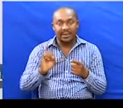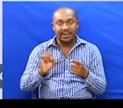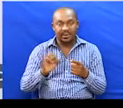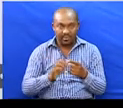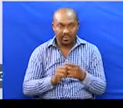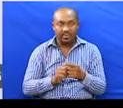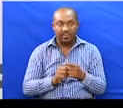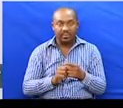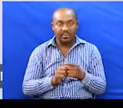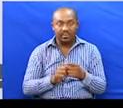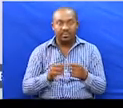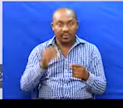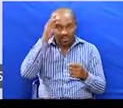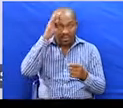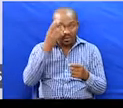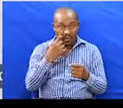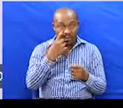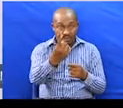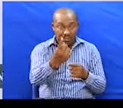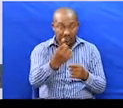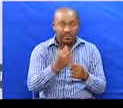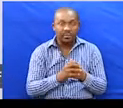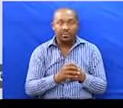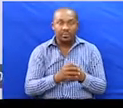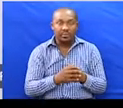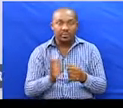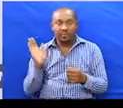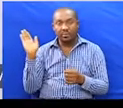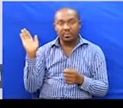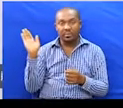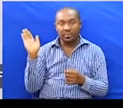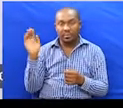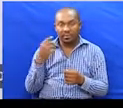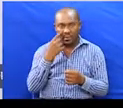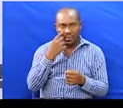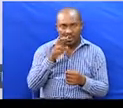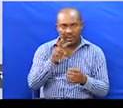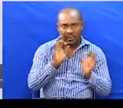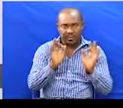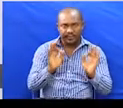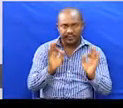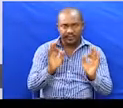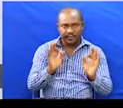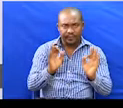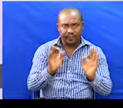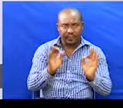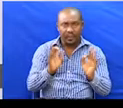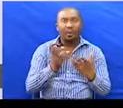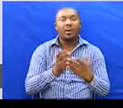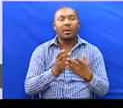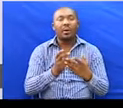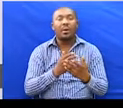Genetics. I think you see this word. Try to look very well in order to know